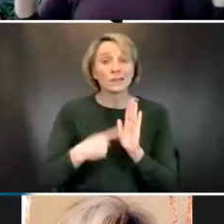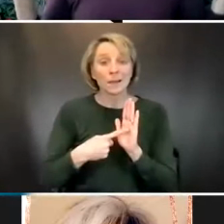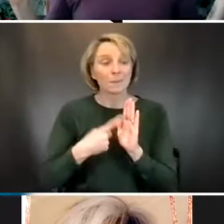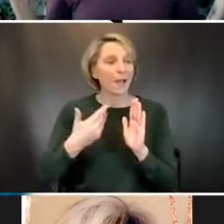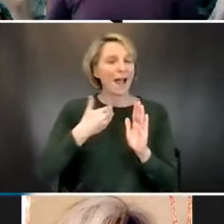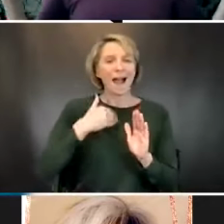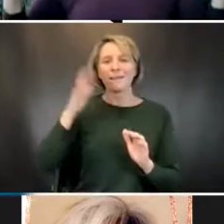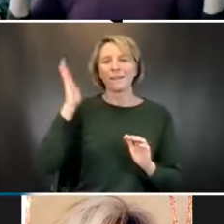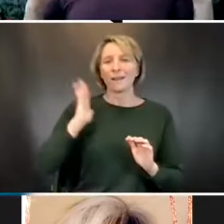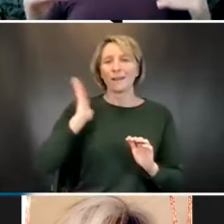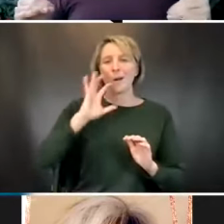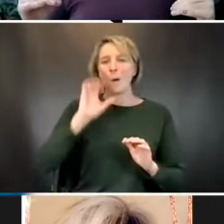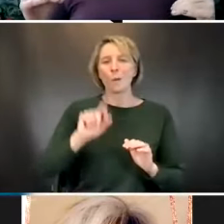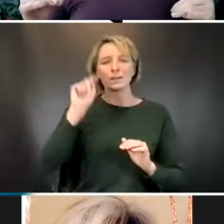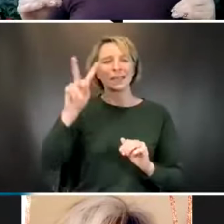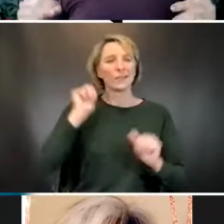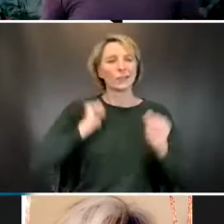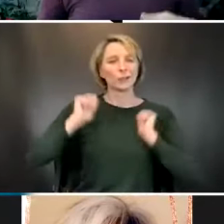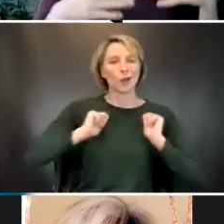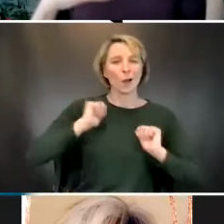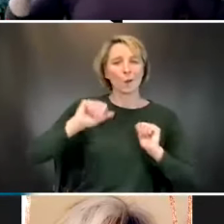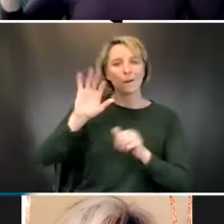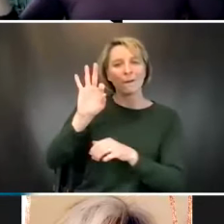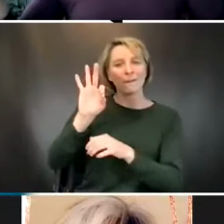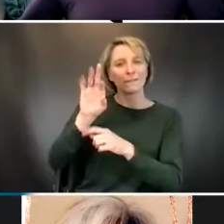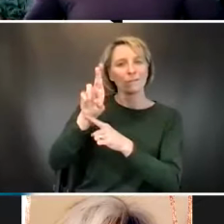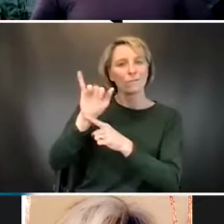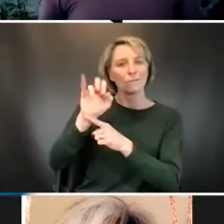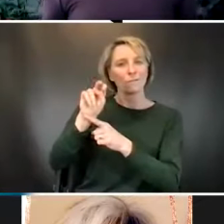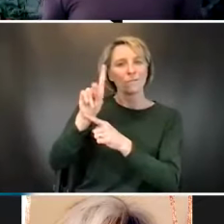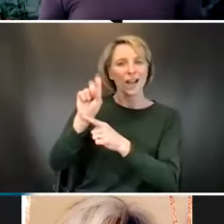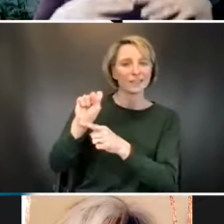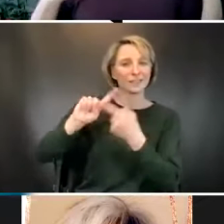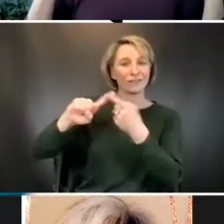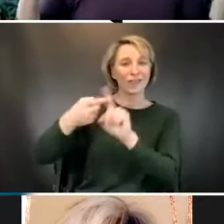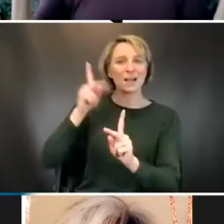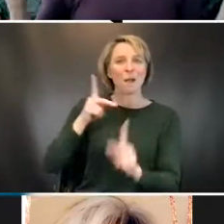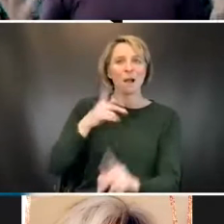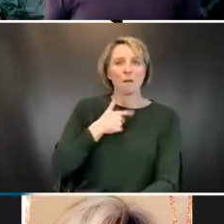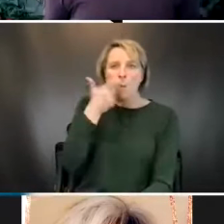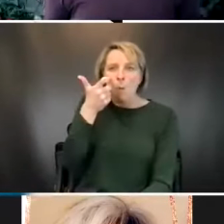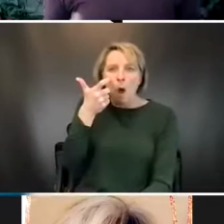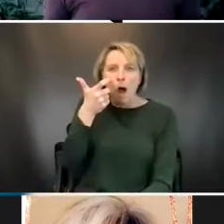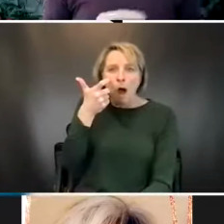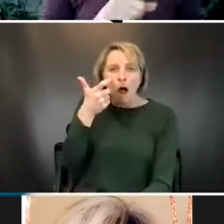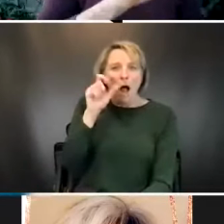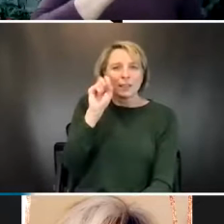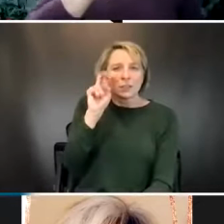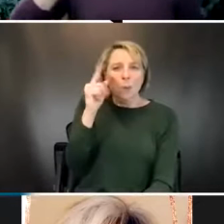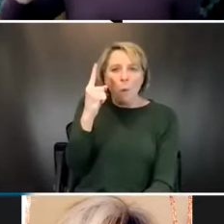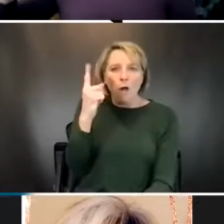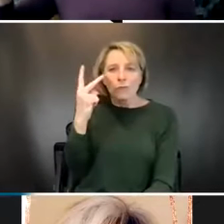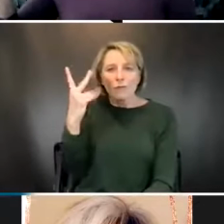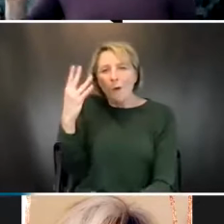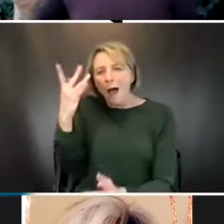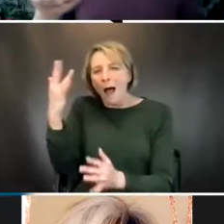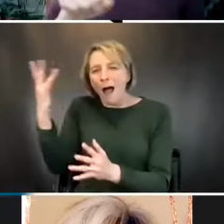the thing to de-stress yourself. It's very comforting. It feels very safe. And especially